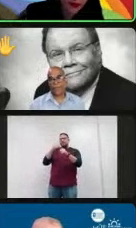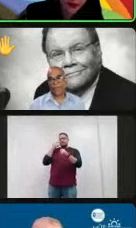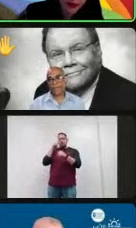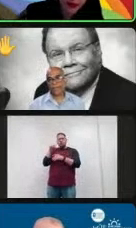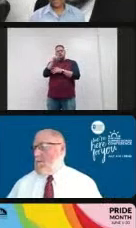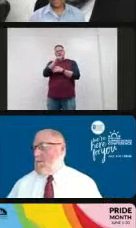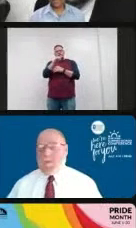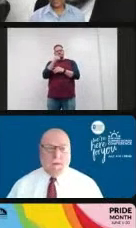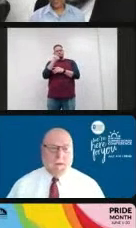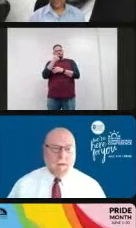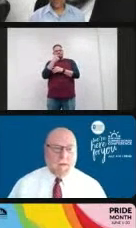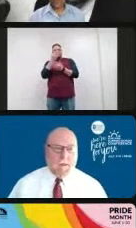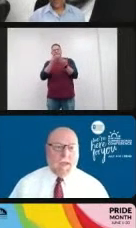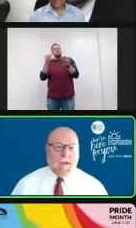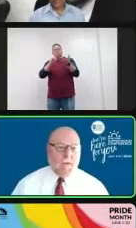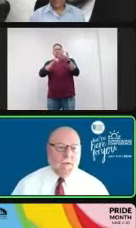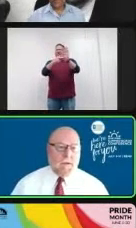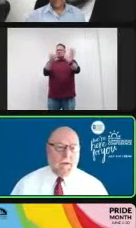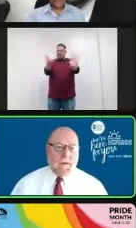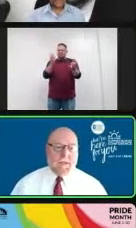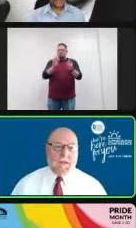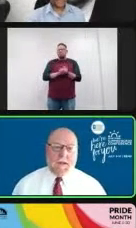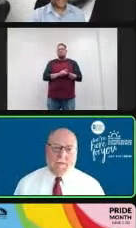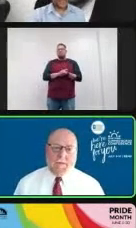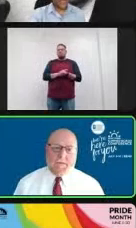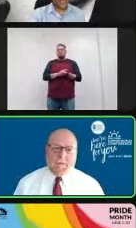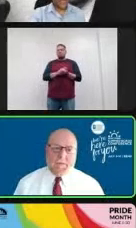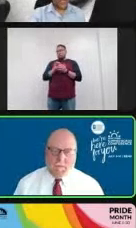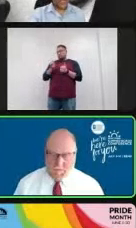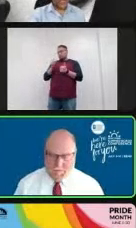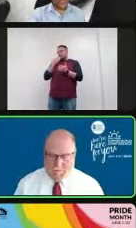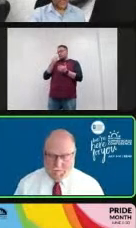Okay, got it. Thank you. Satya.